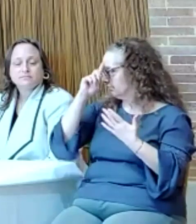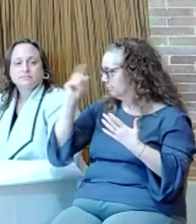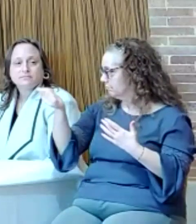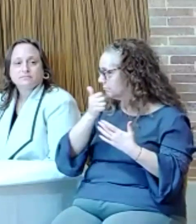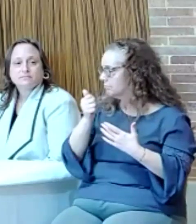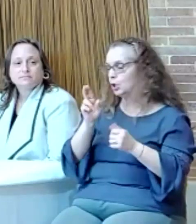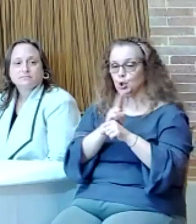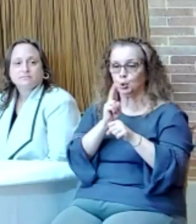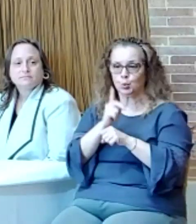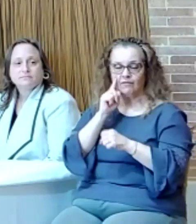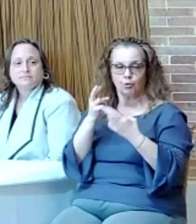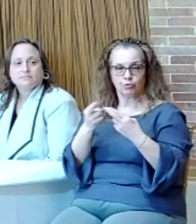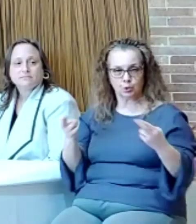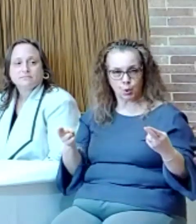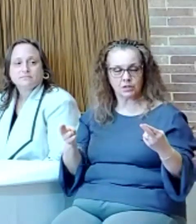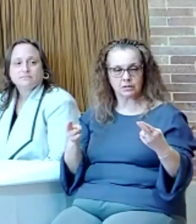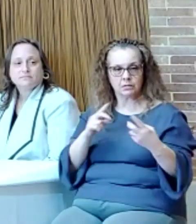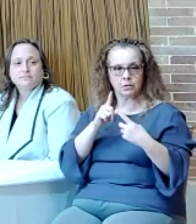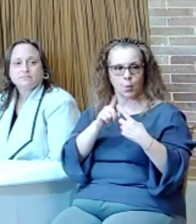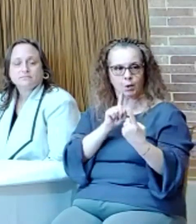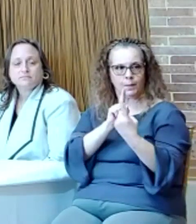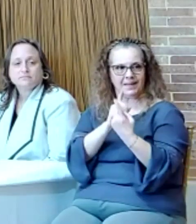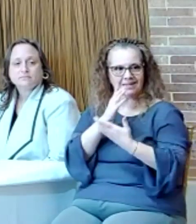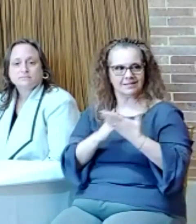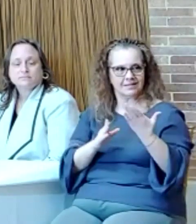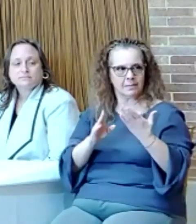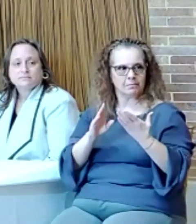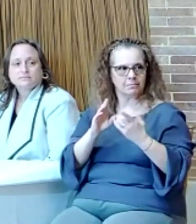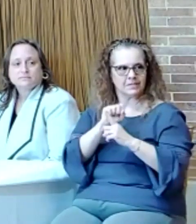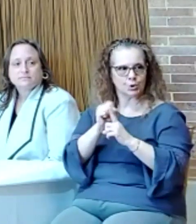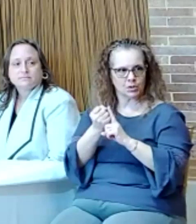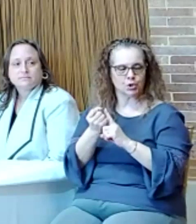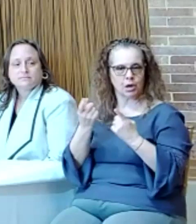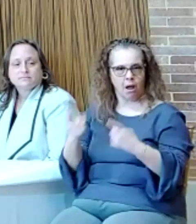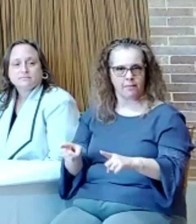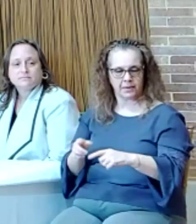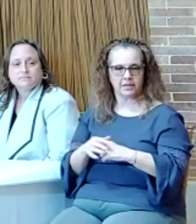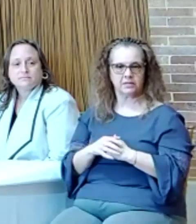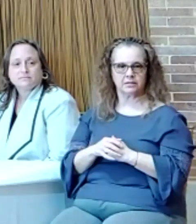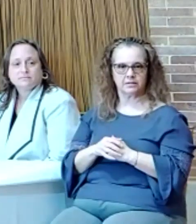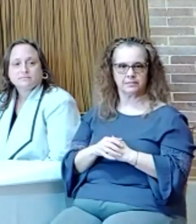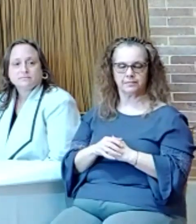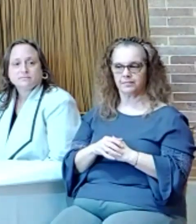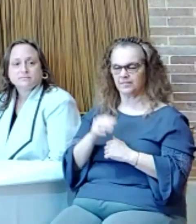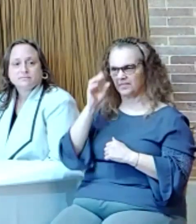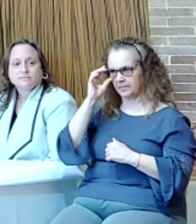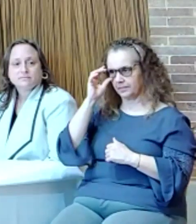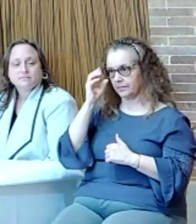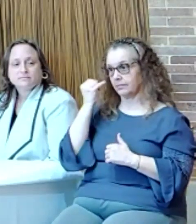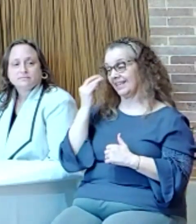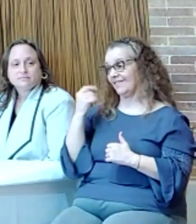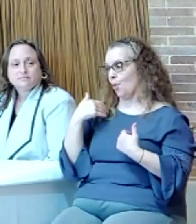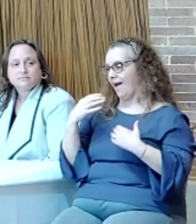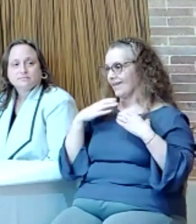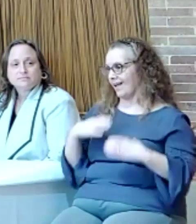use them as a resource when you encounter some of the situations we've talked about when you have a client who doesn't seem to want